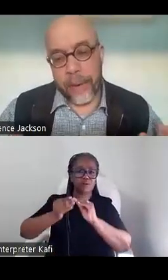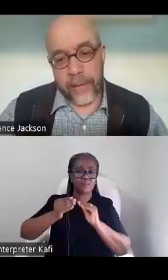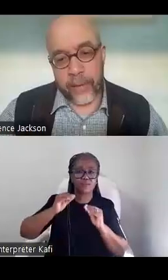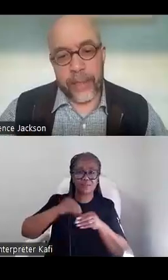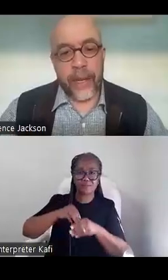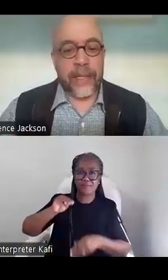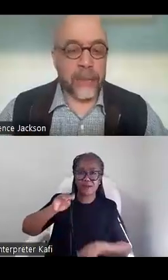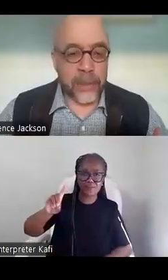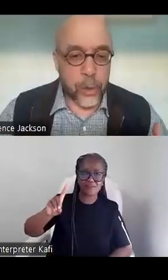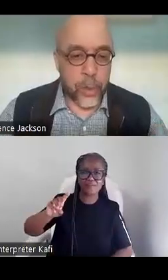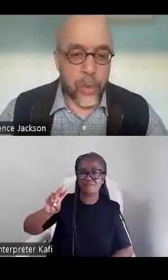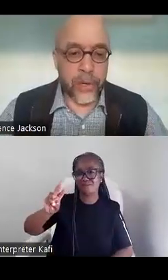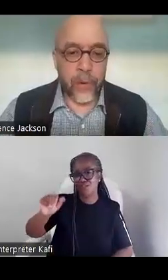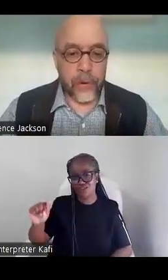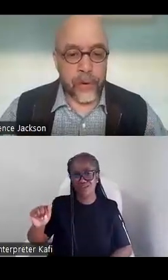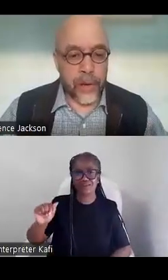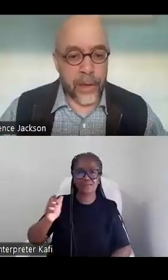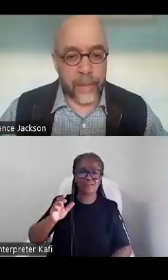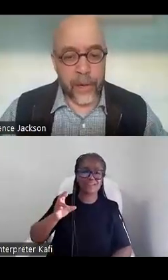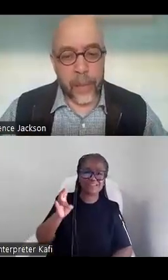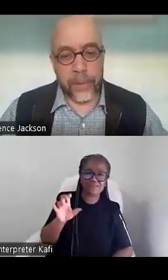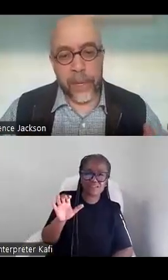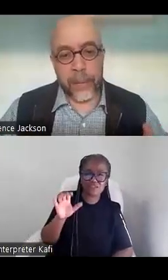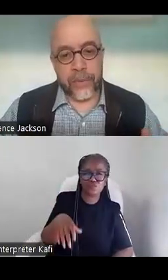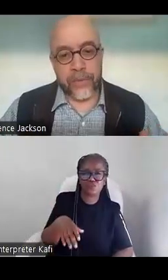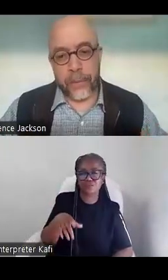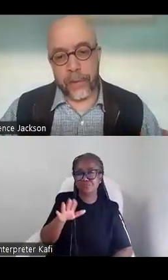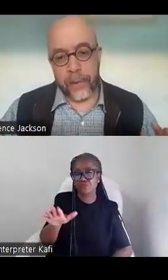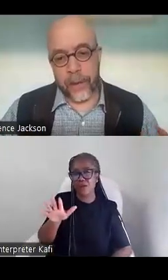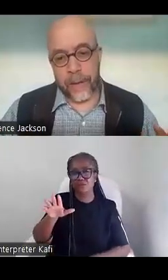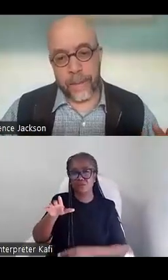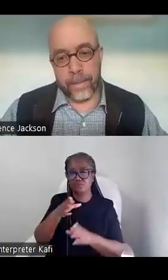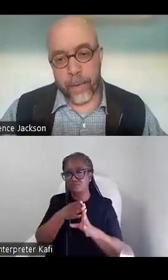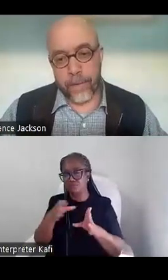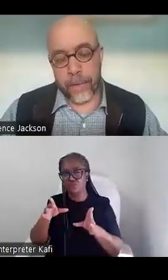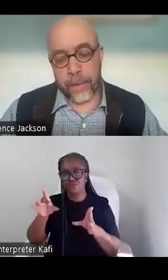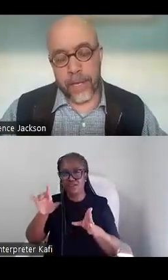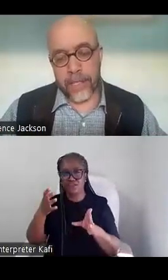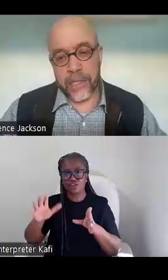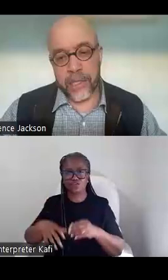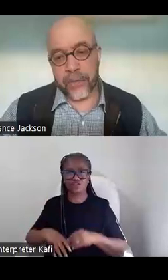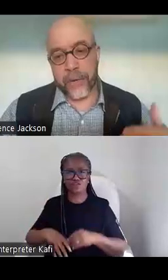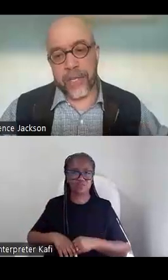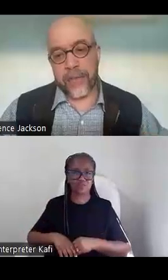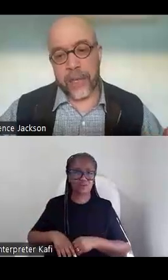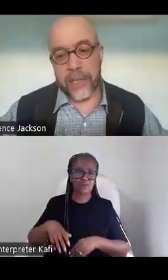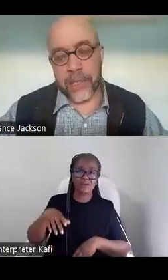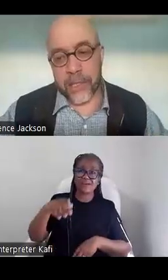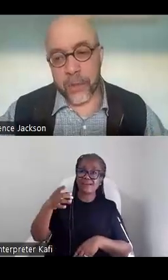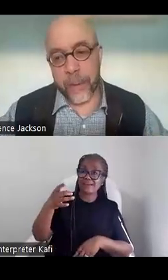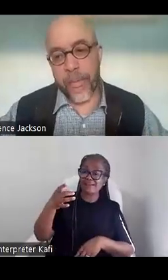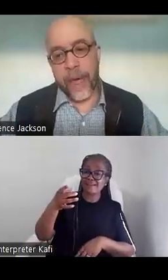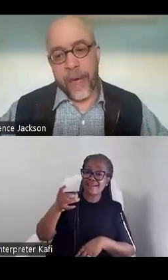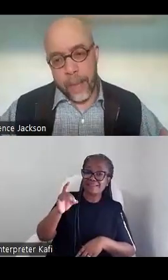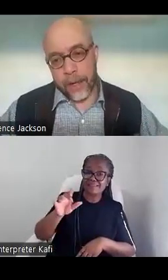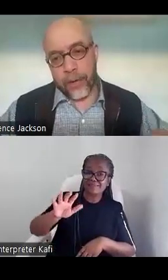map, and I've spent a lot of time just sort of poring over a couple of maps from the 19th century, first half of the 19th